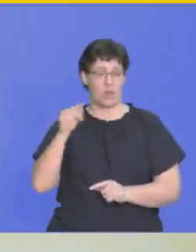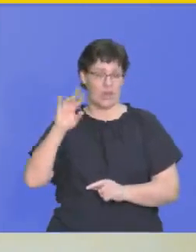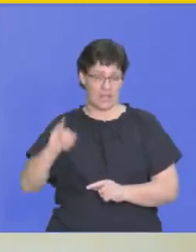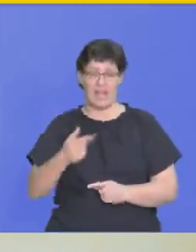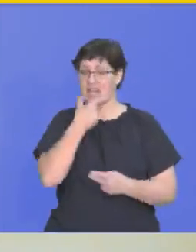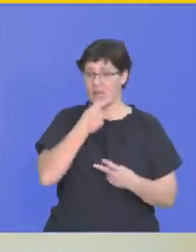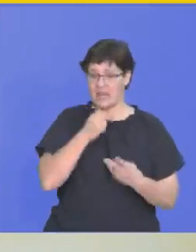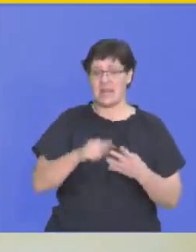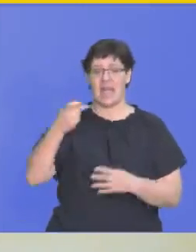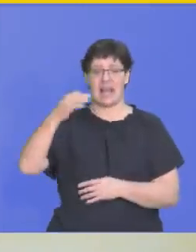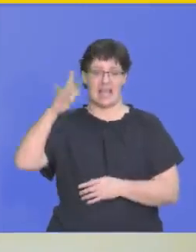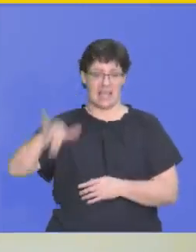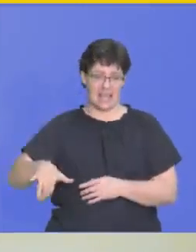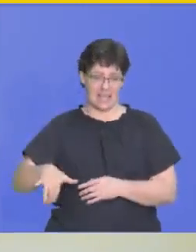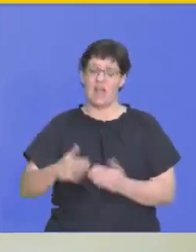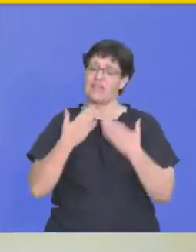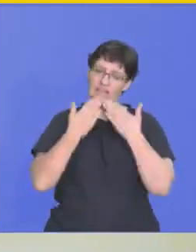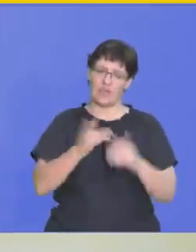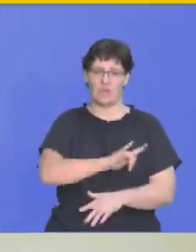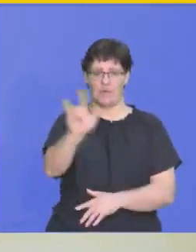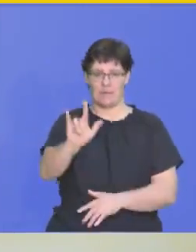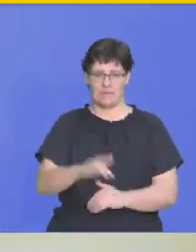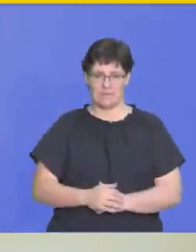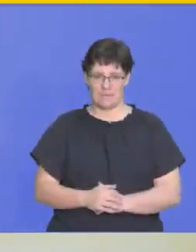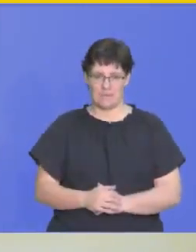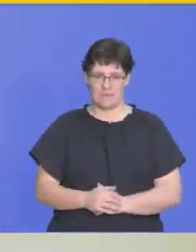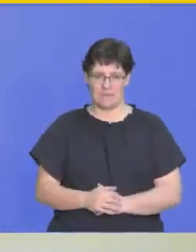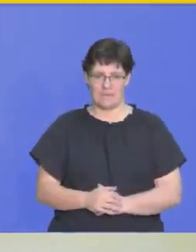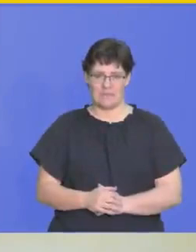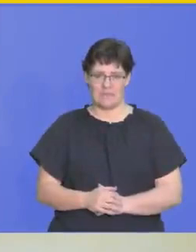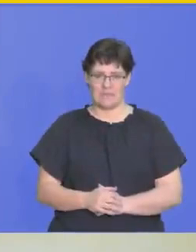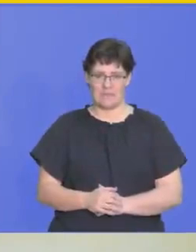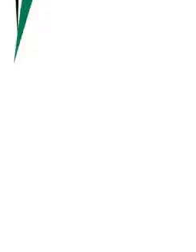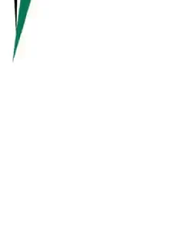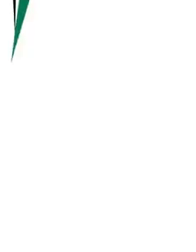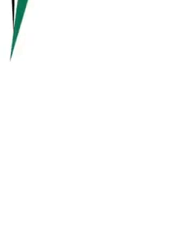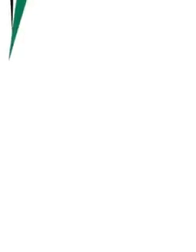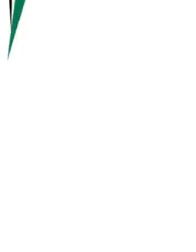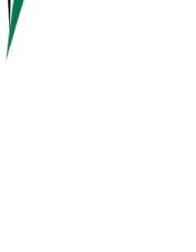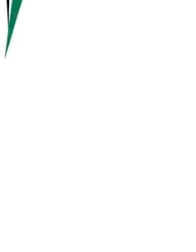well. But then from me, Looney, Nicolene and Haley, thank you and goodbye.